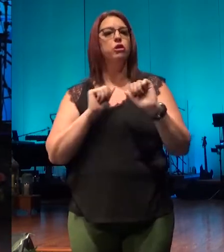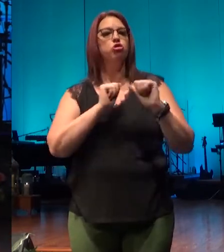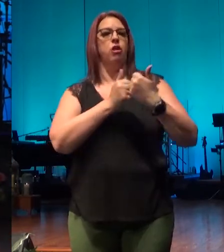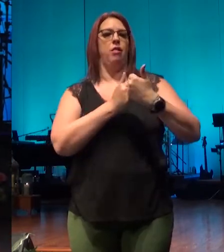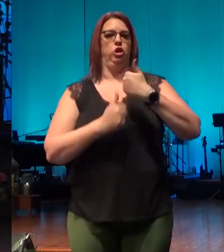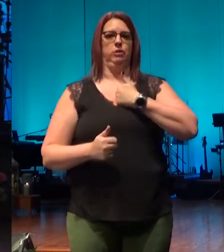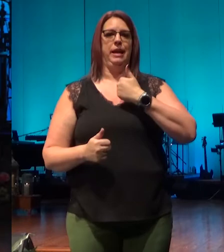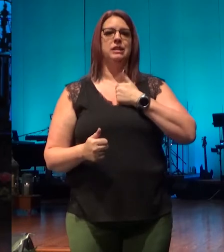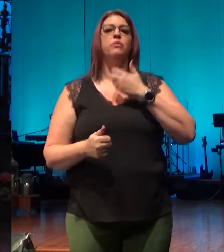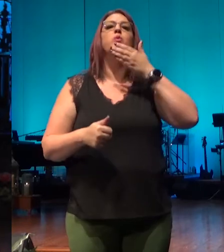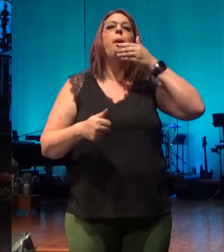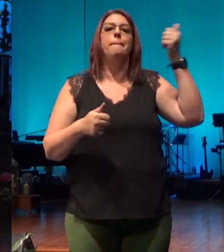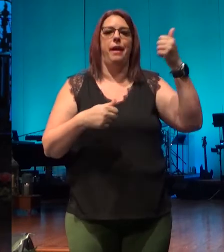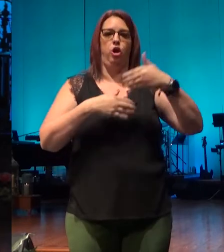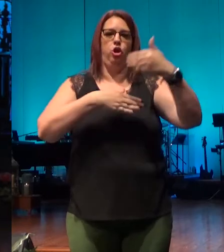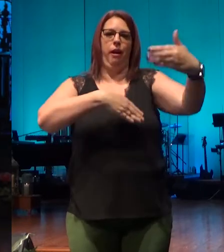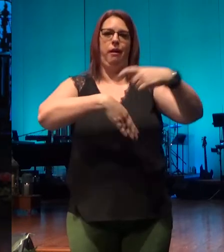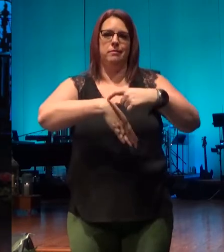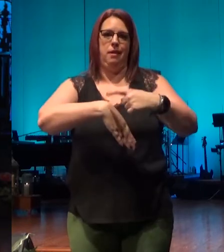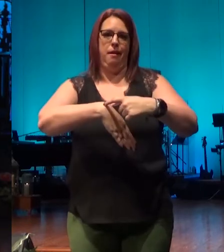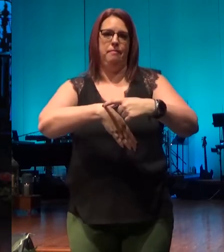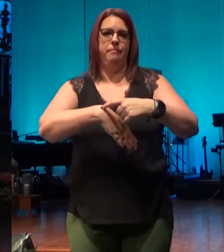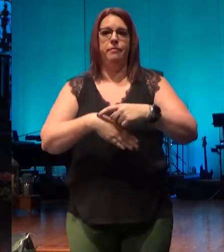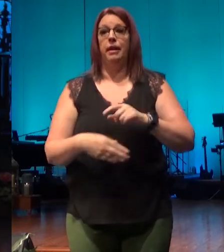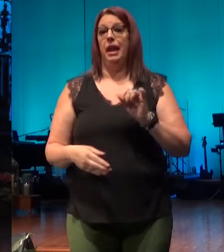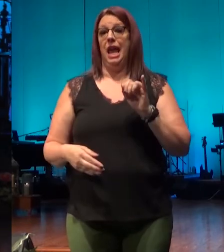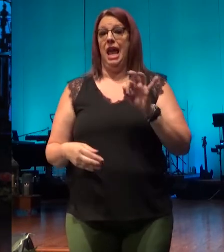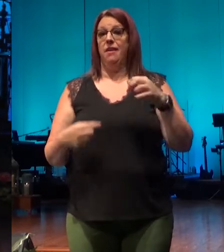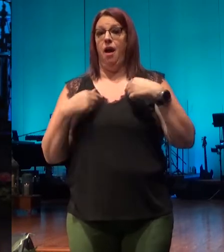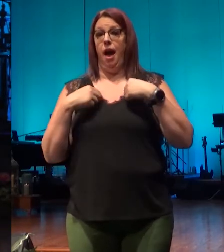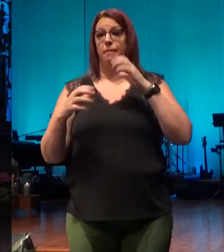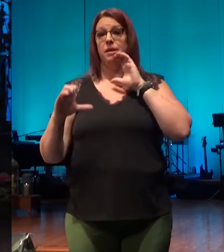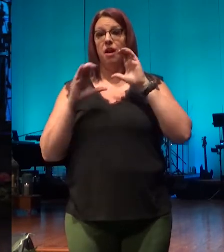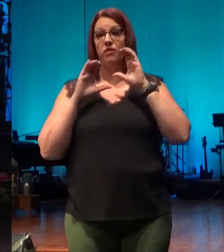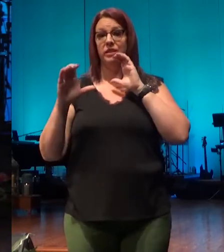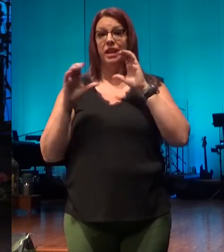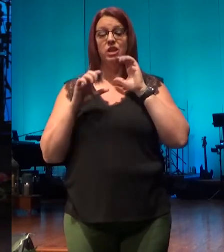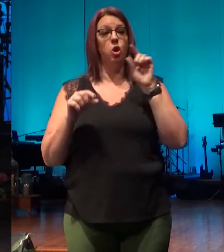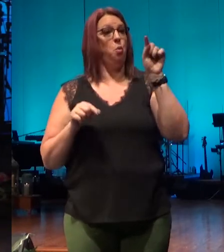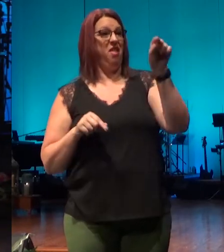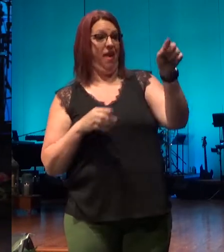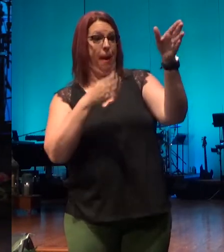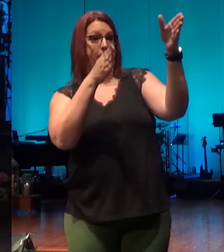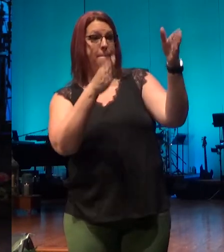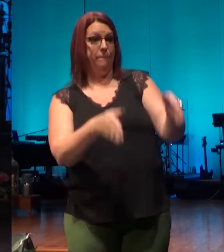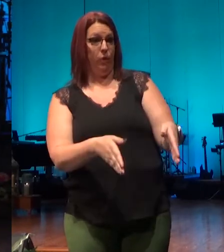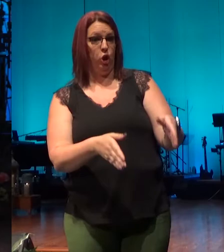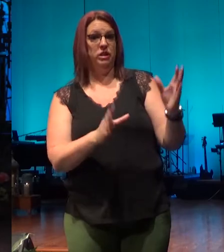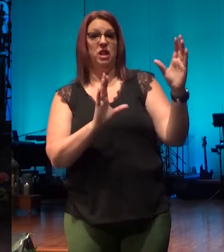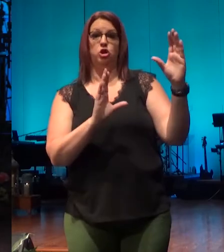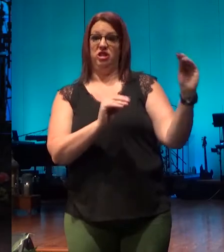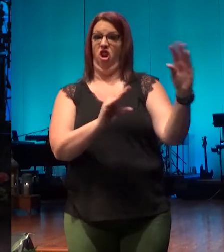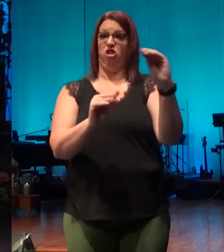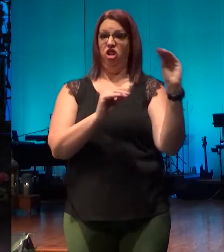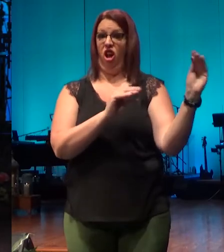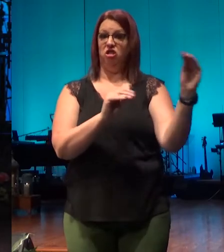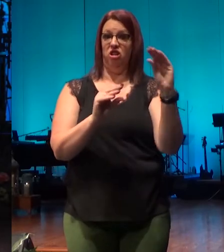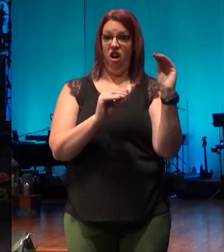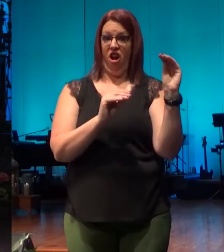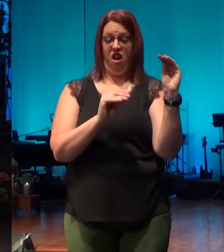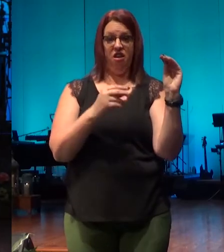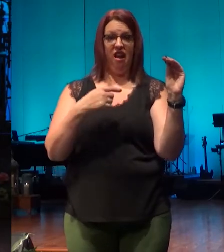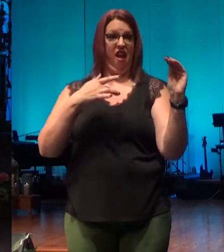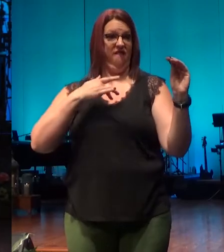time. When I'm in conversations where someone just talks and doesn't ever listen to me, I know I don't feel seen. I don't feel